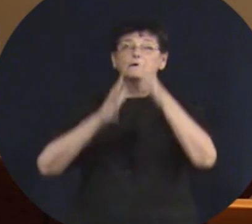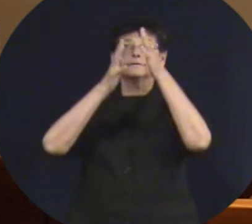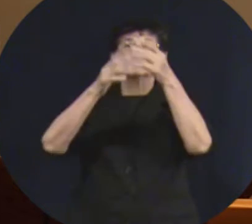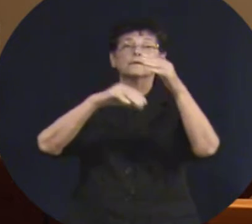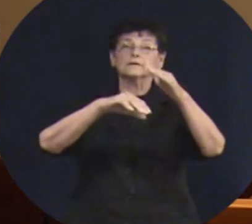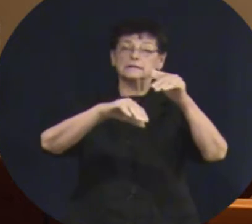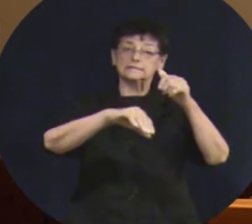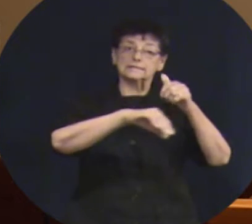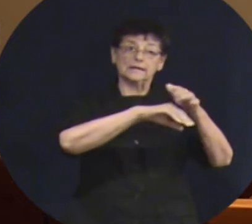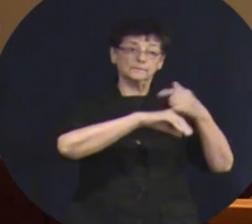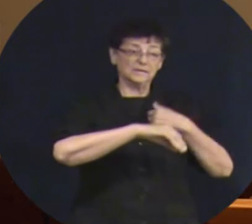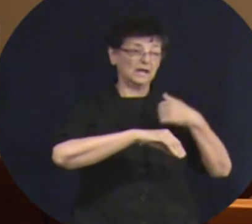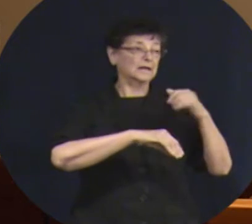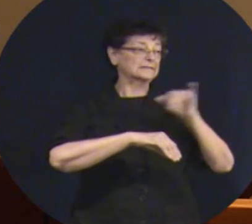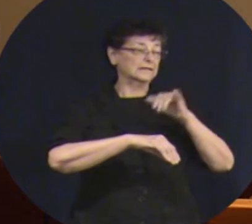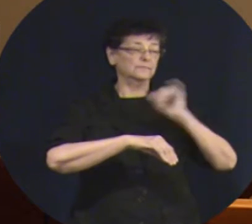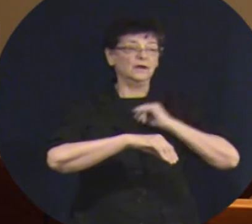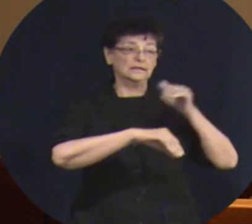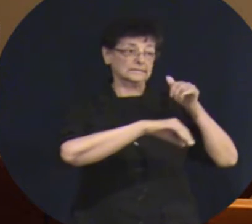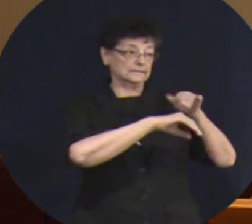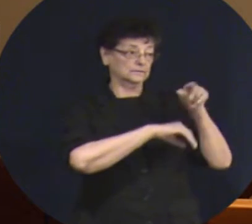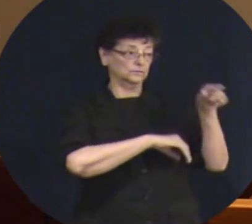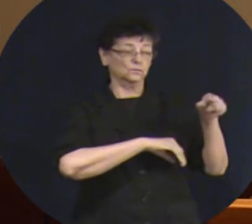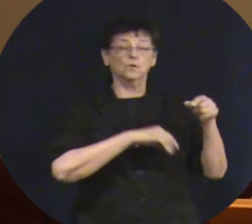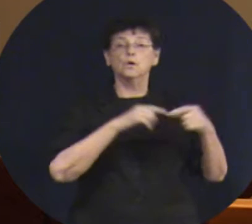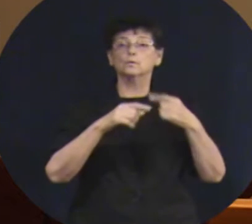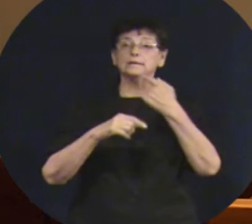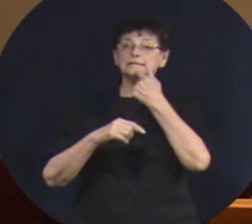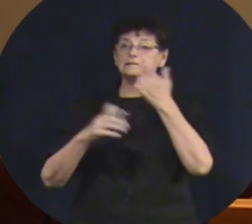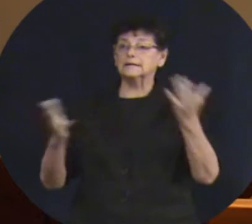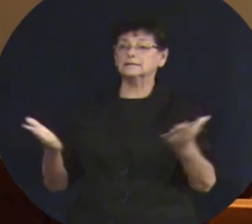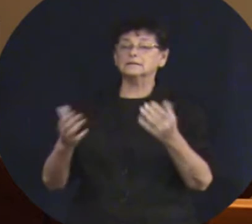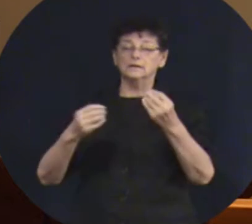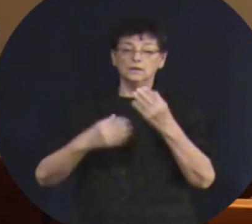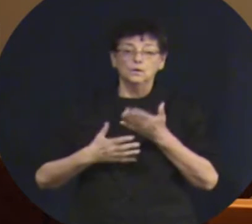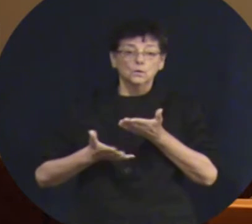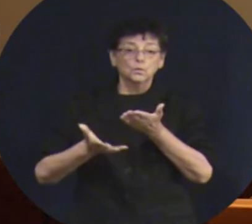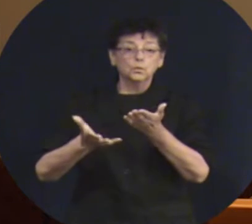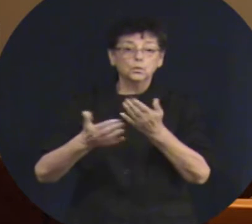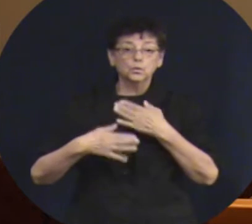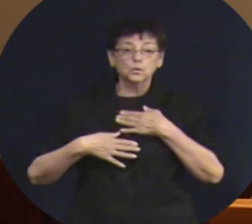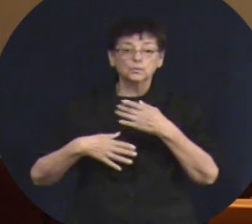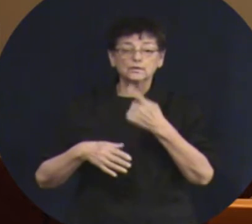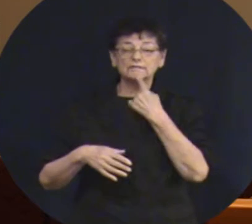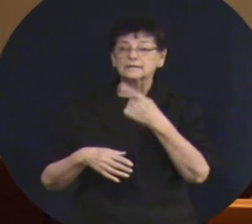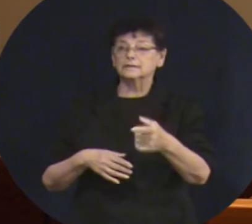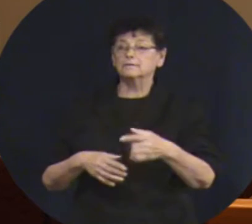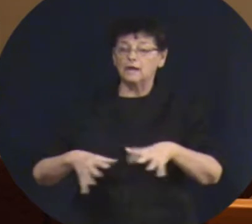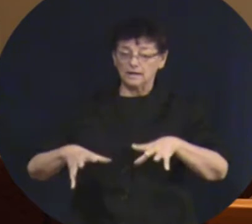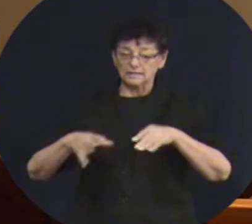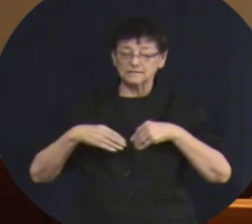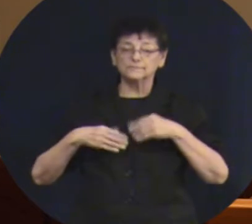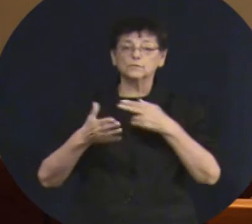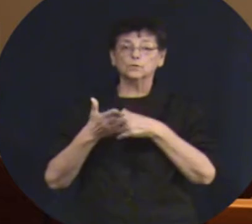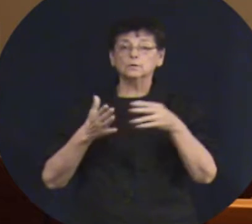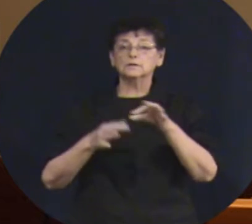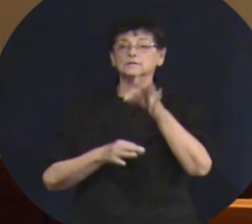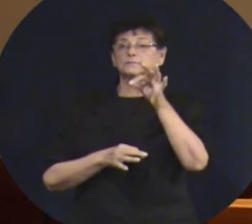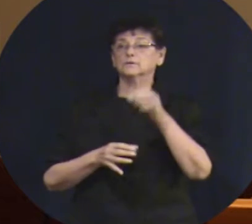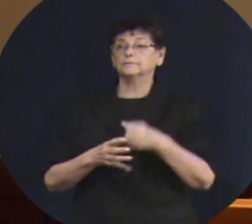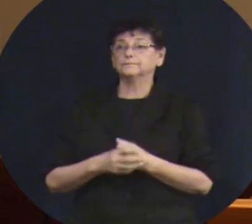has sent me, so I send you. And when he had said this, he breathed on them and said to them, Receive the Holy